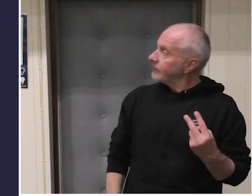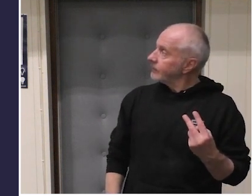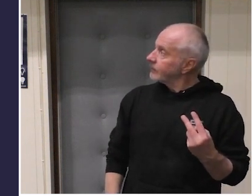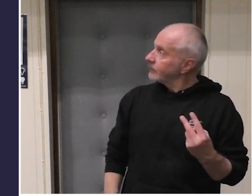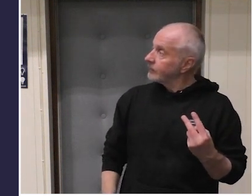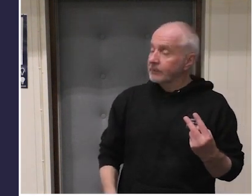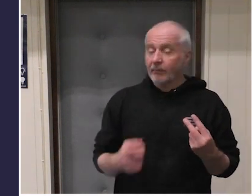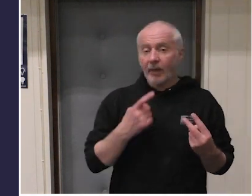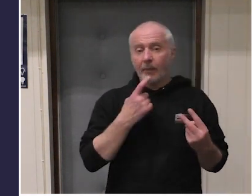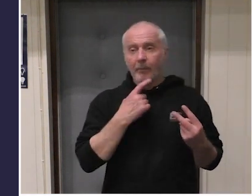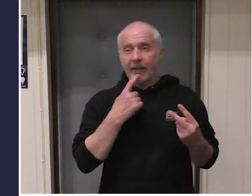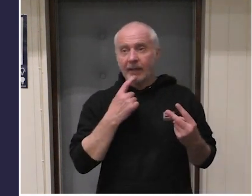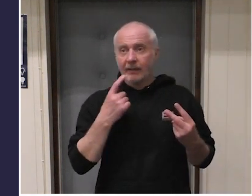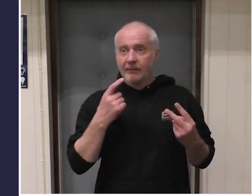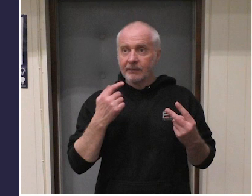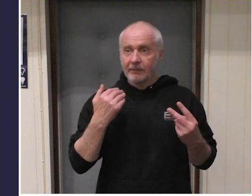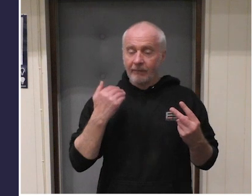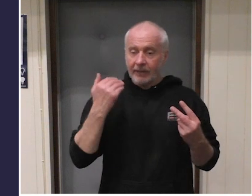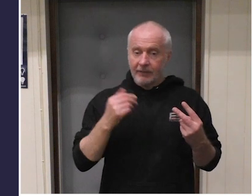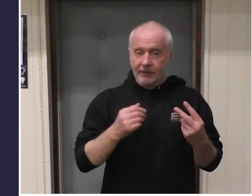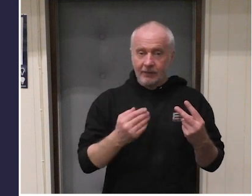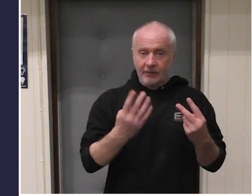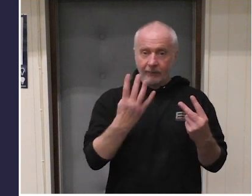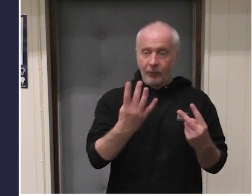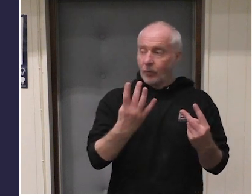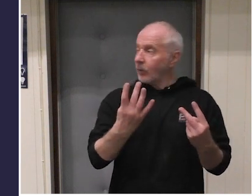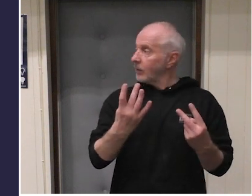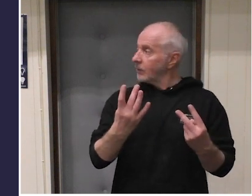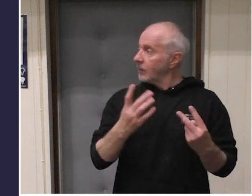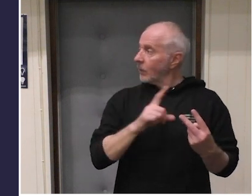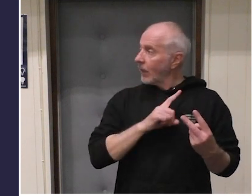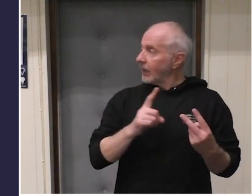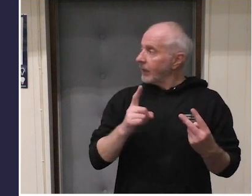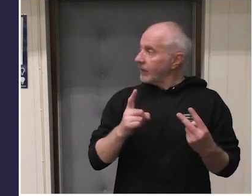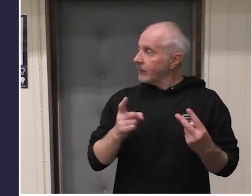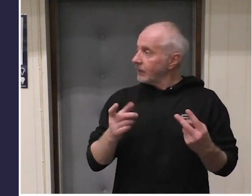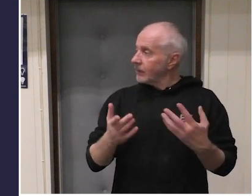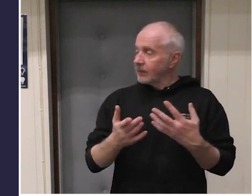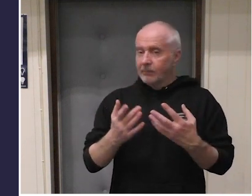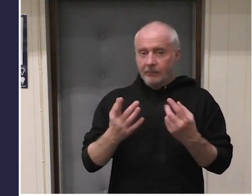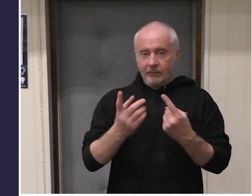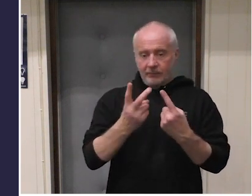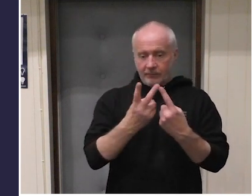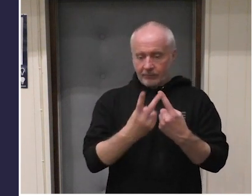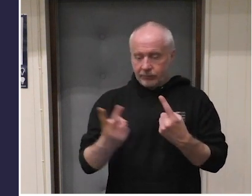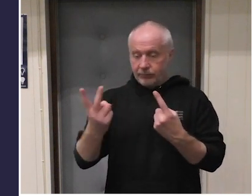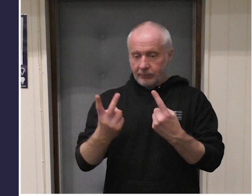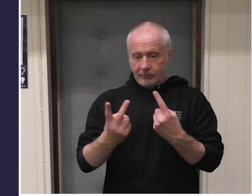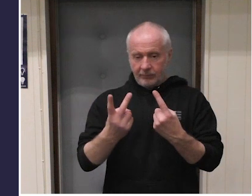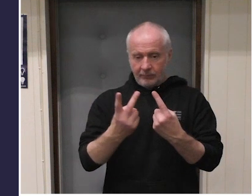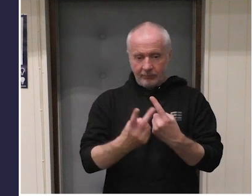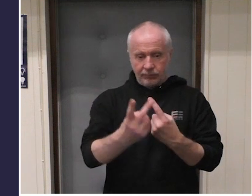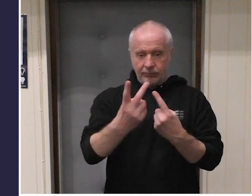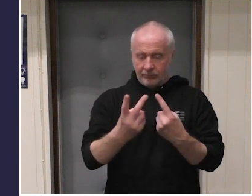And the pink phenotype might have a fitness of 4. So it has far more offspring. So what